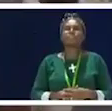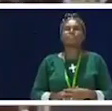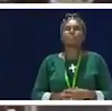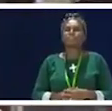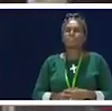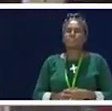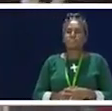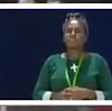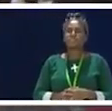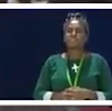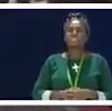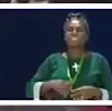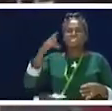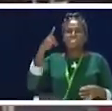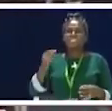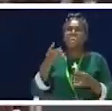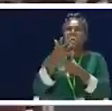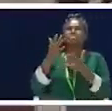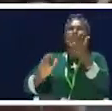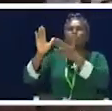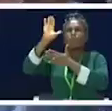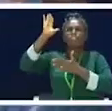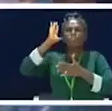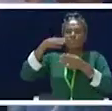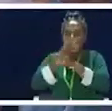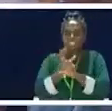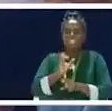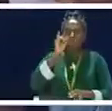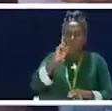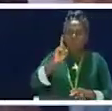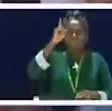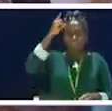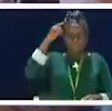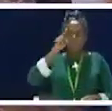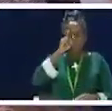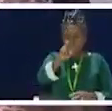I said the everlasting arm will create one for you.